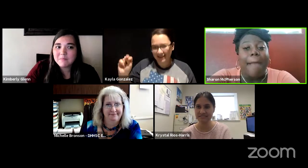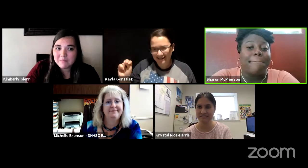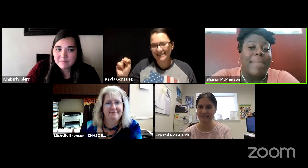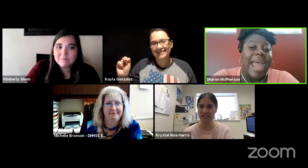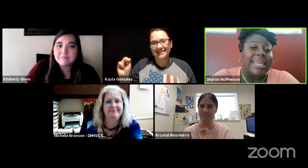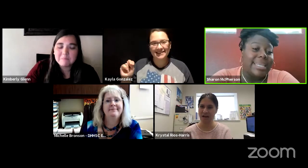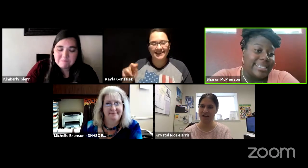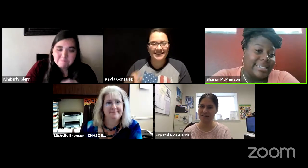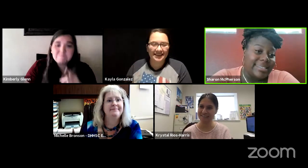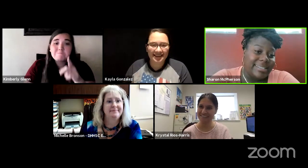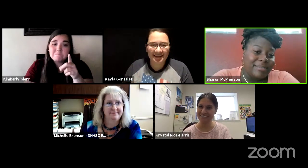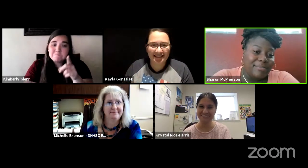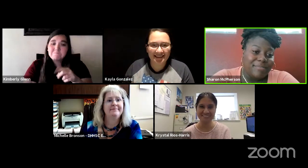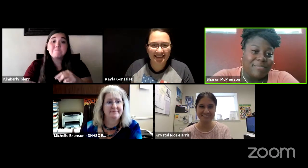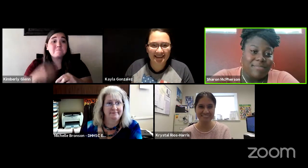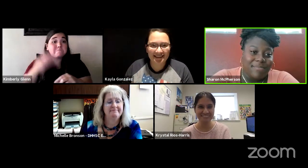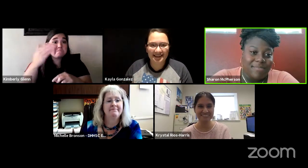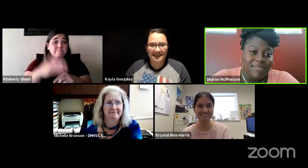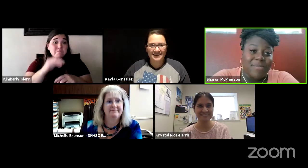Marlee Matlin?